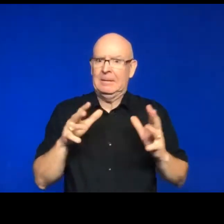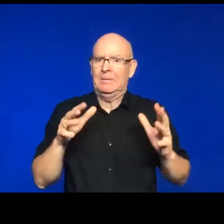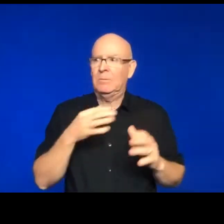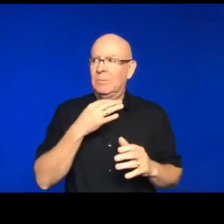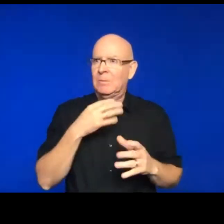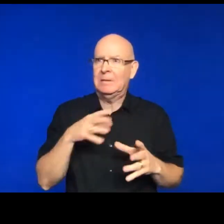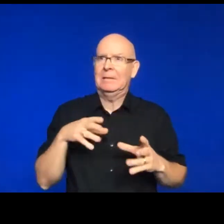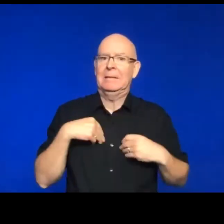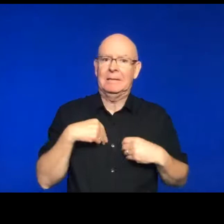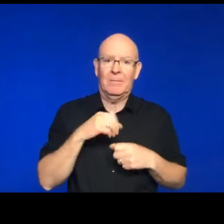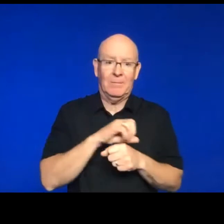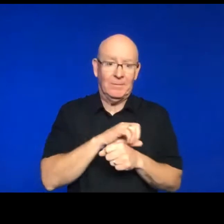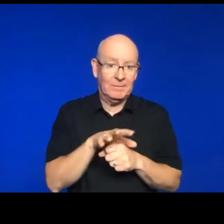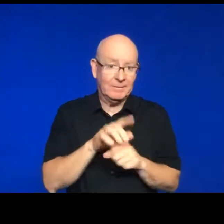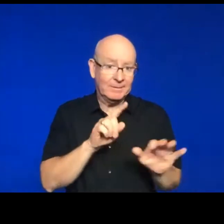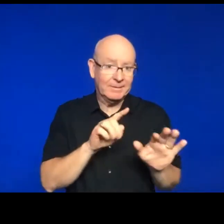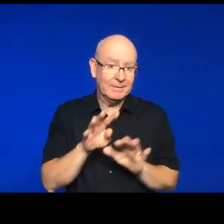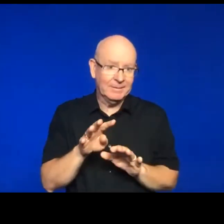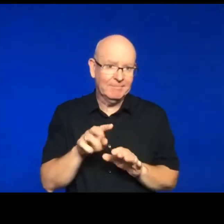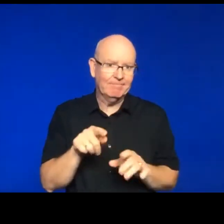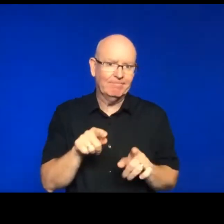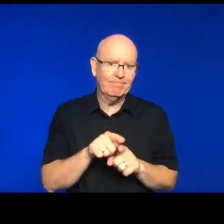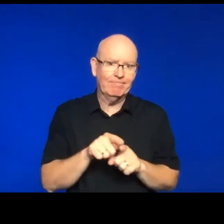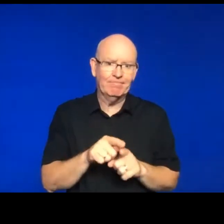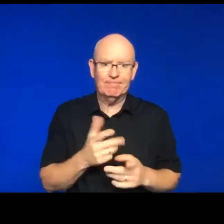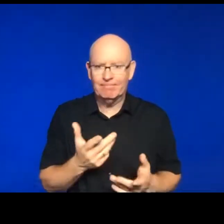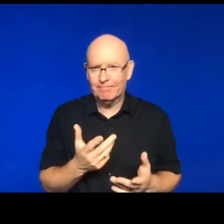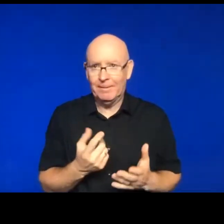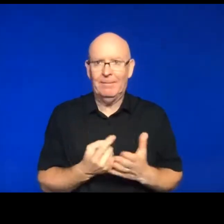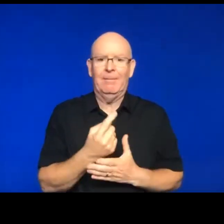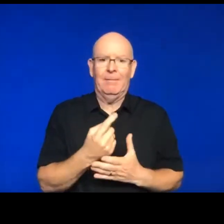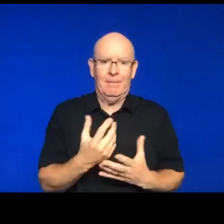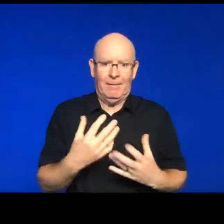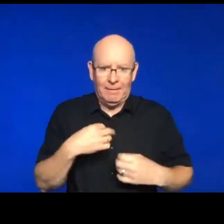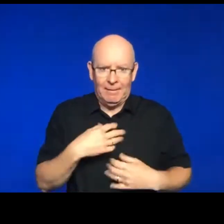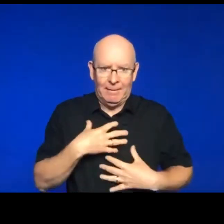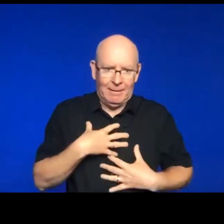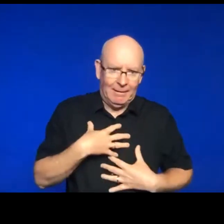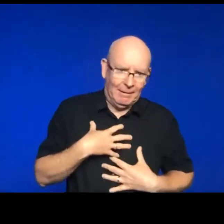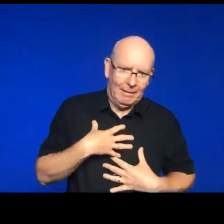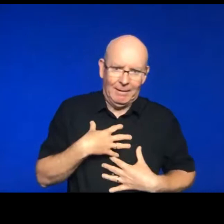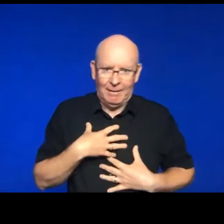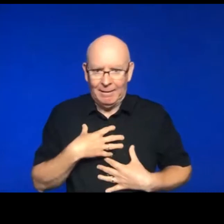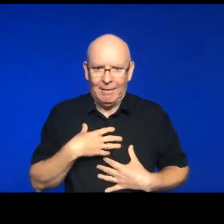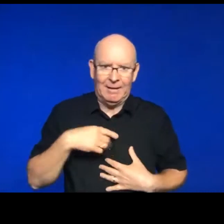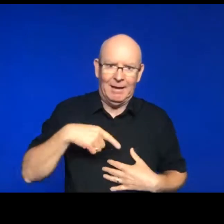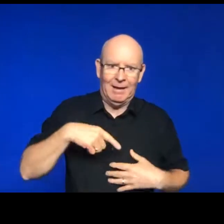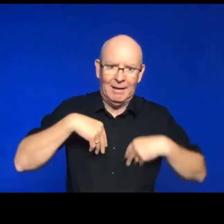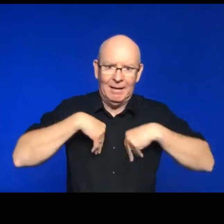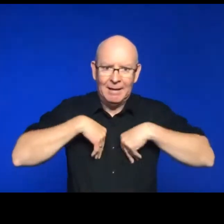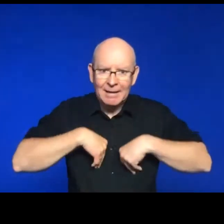get the disease, then there is an increase to experience